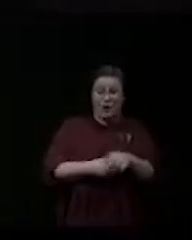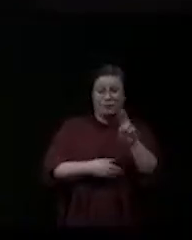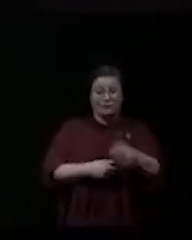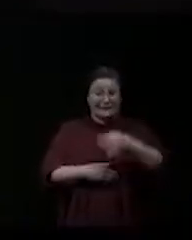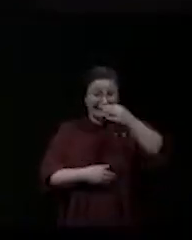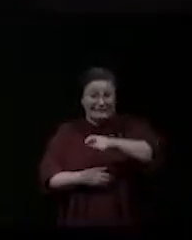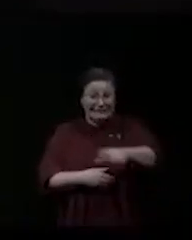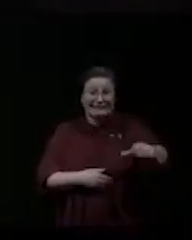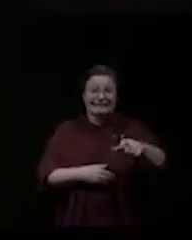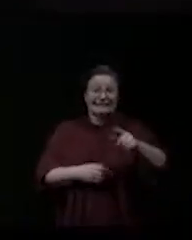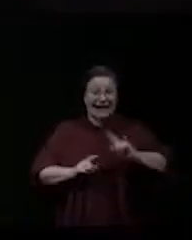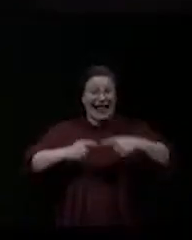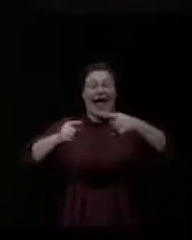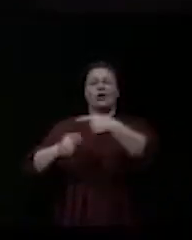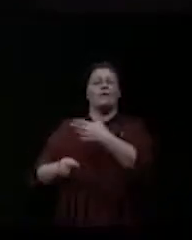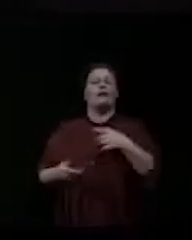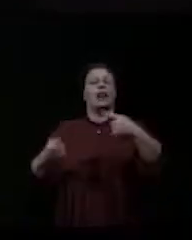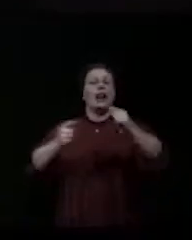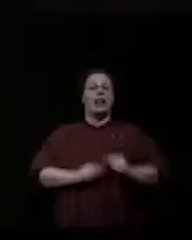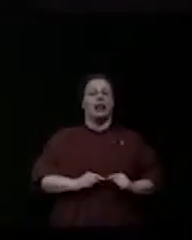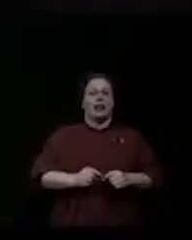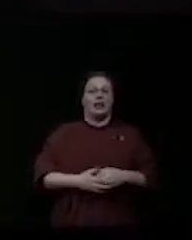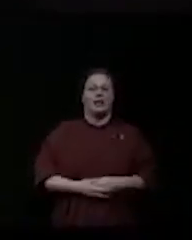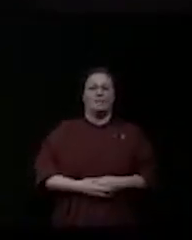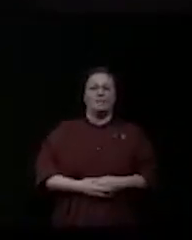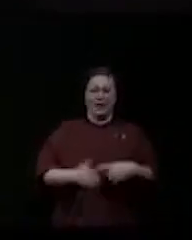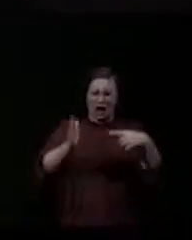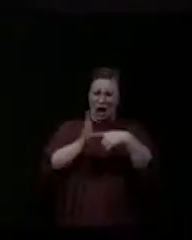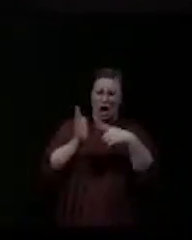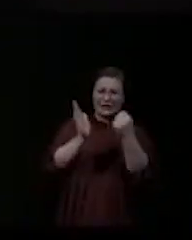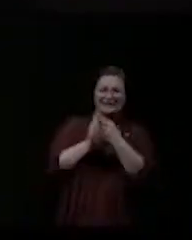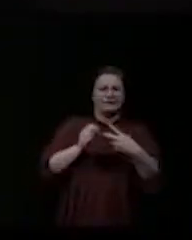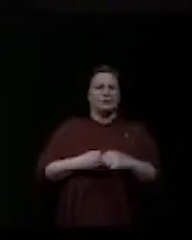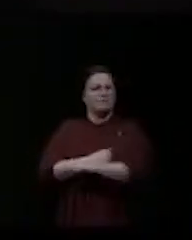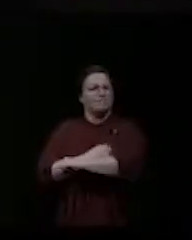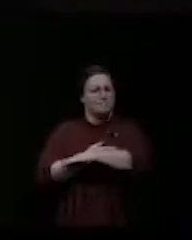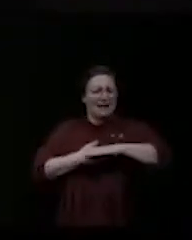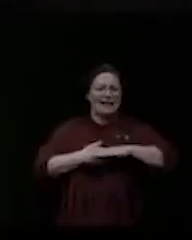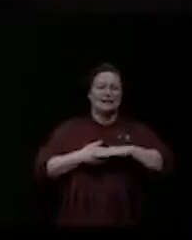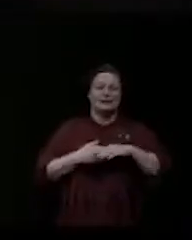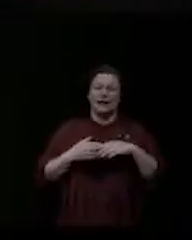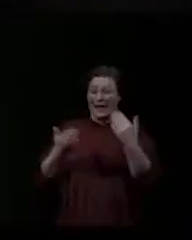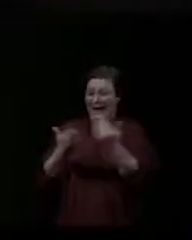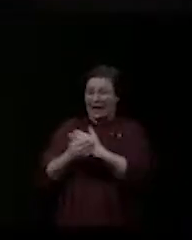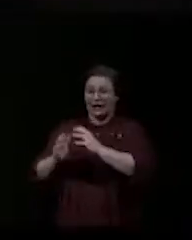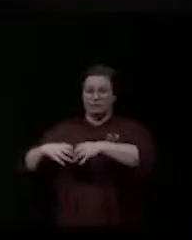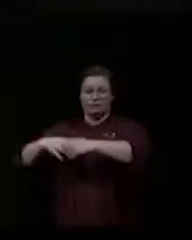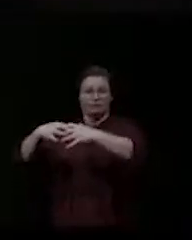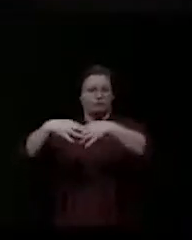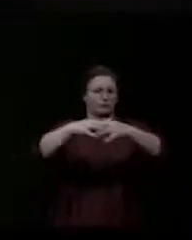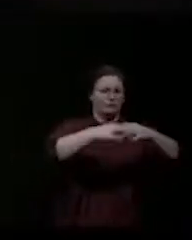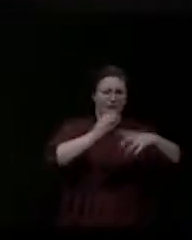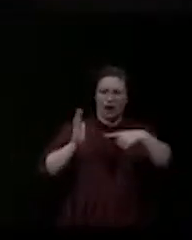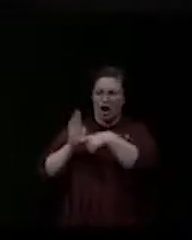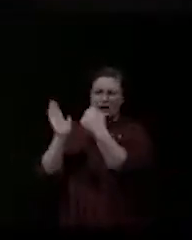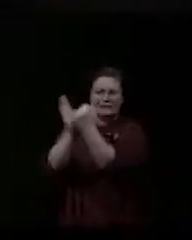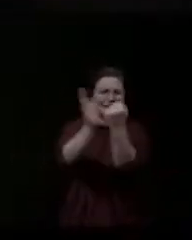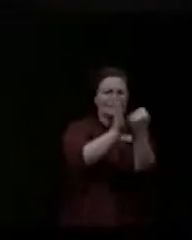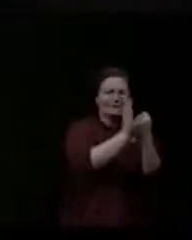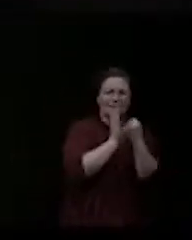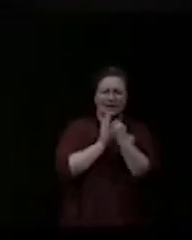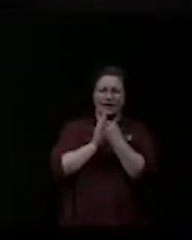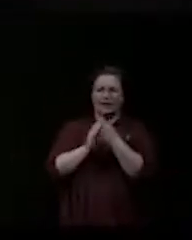at risk. Restrictive legislation continues to bounce from country to country, designed